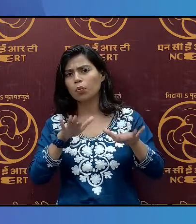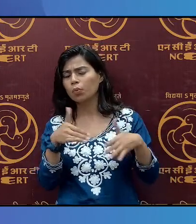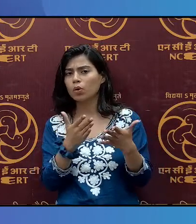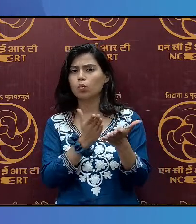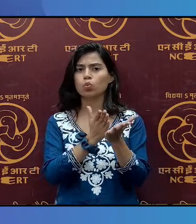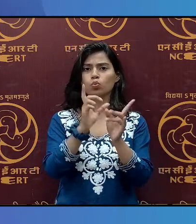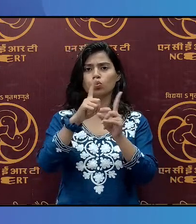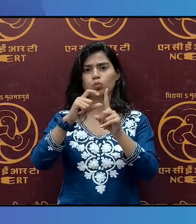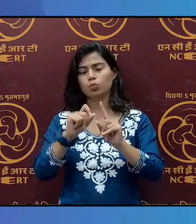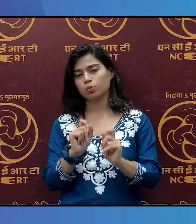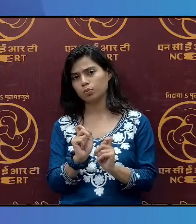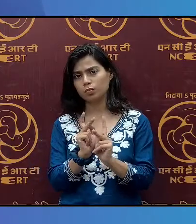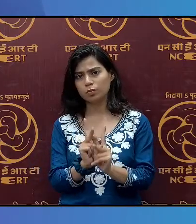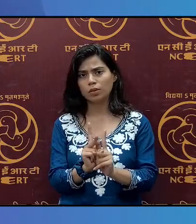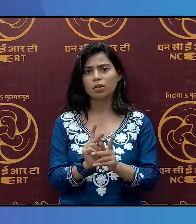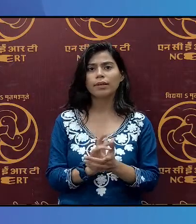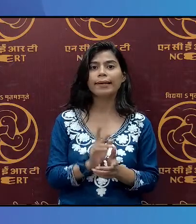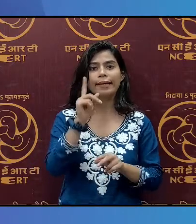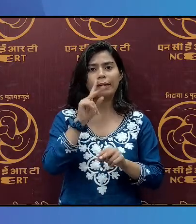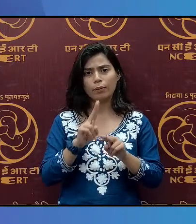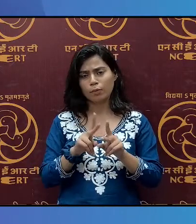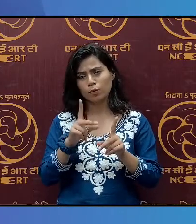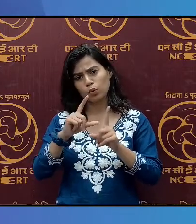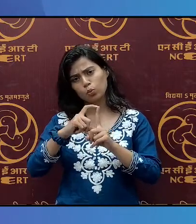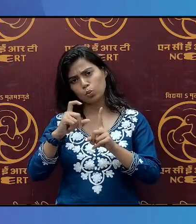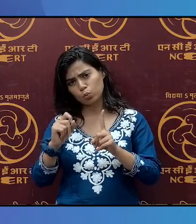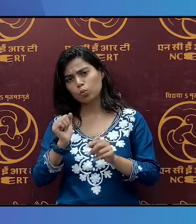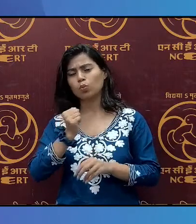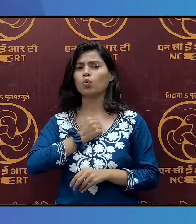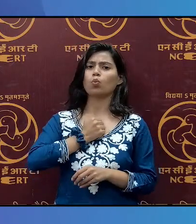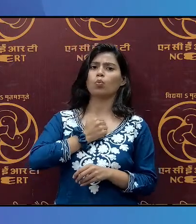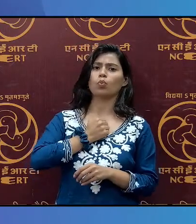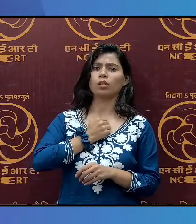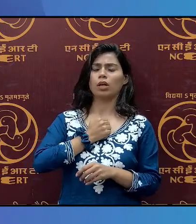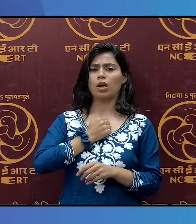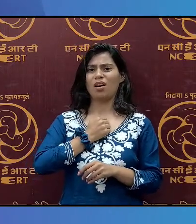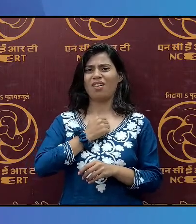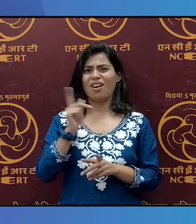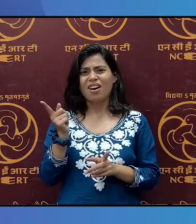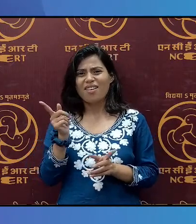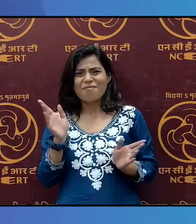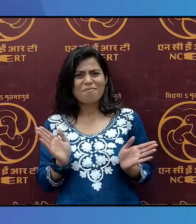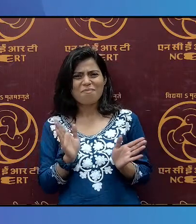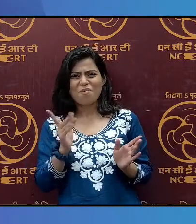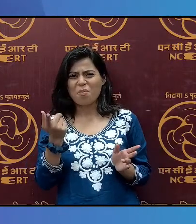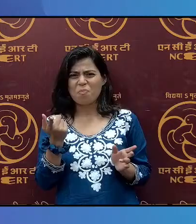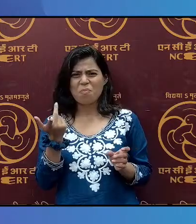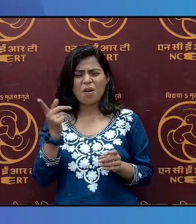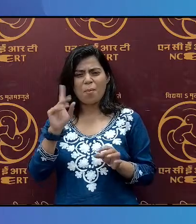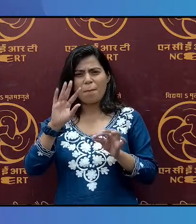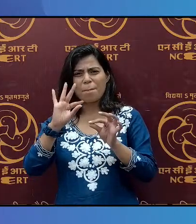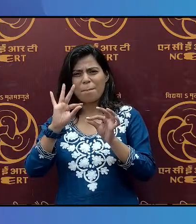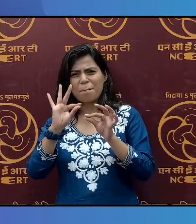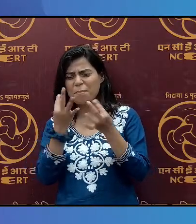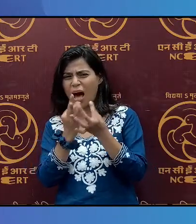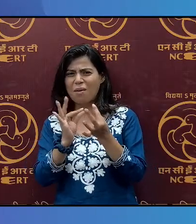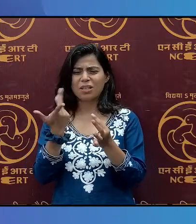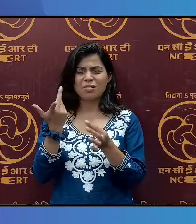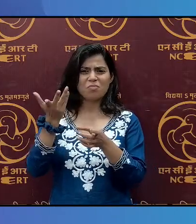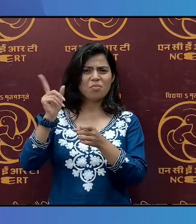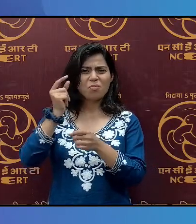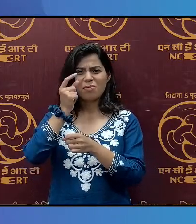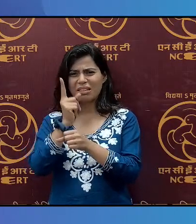need to do it. So therefore, you will be doing it on your own. So you have not been forced by your parents or by teachers or by some